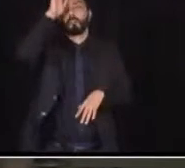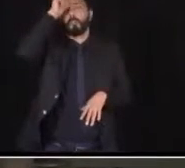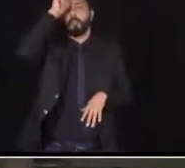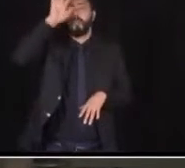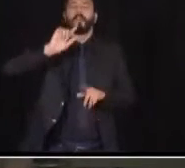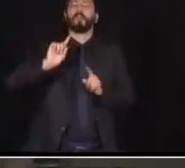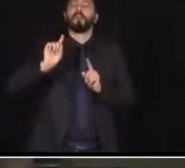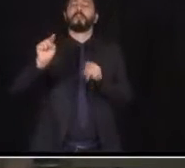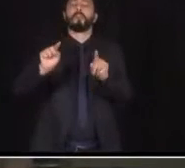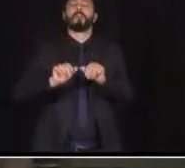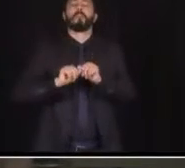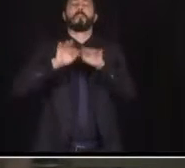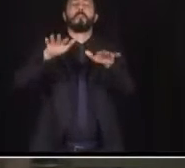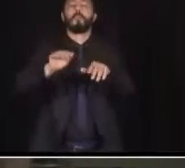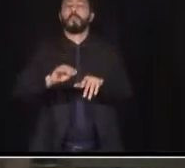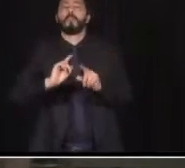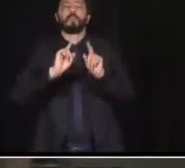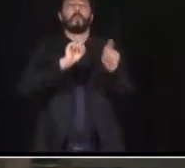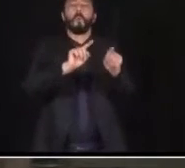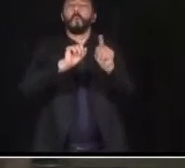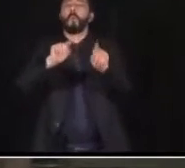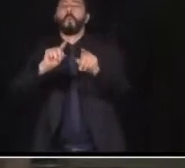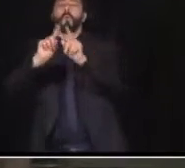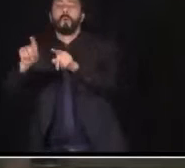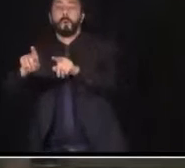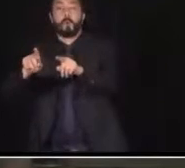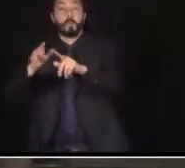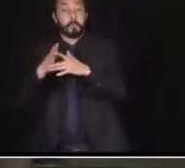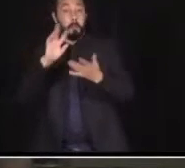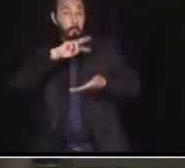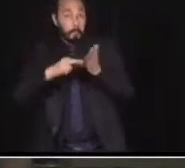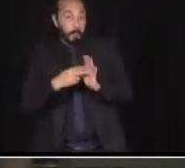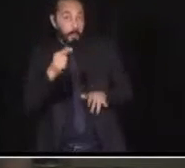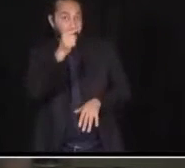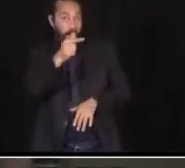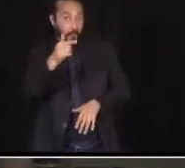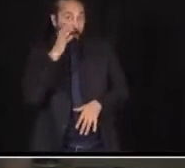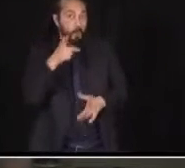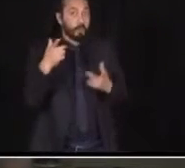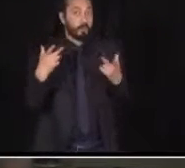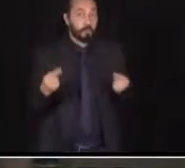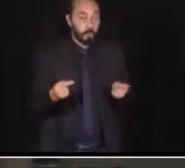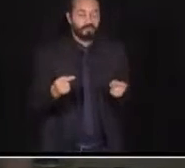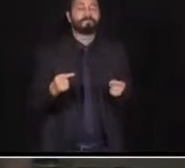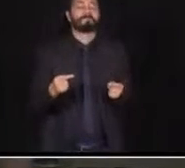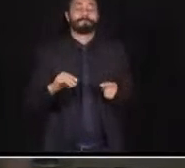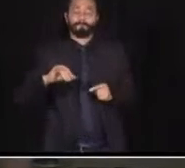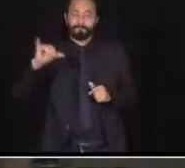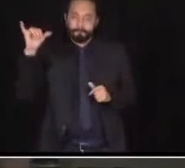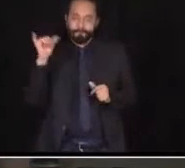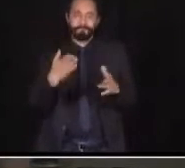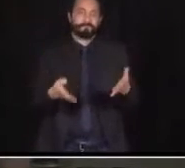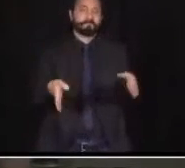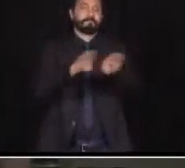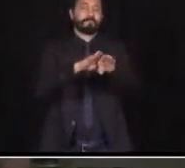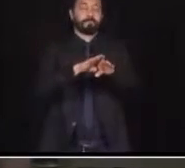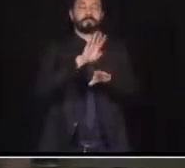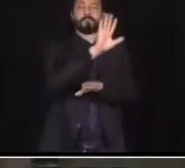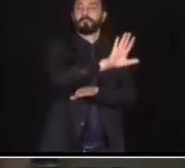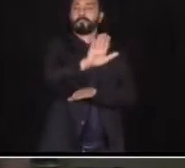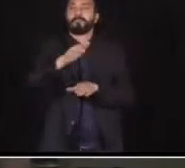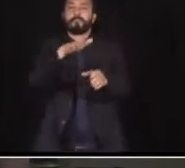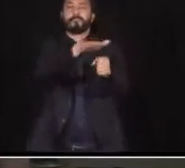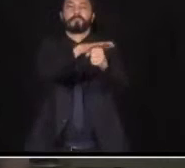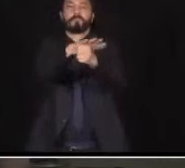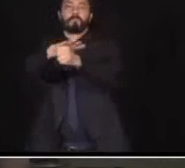potential that the government will have to put more regions into a similar stage to offset